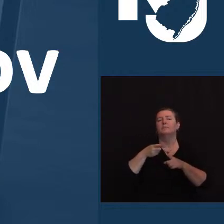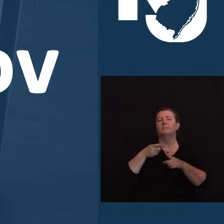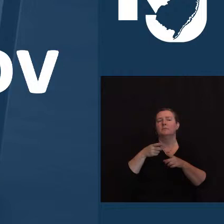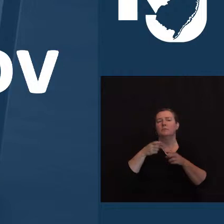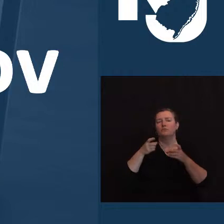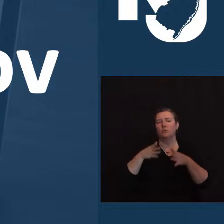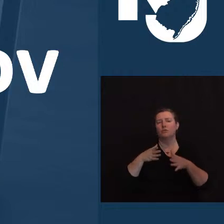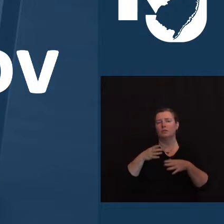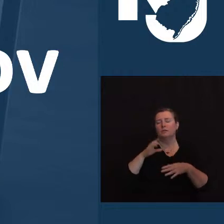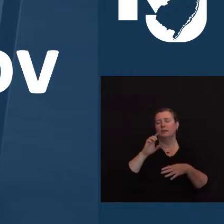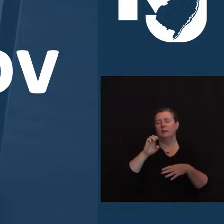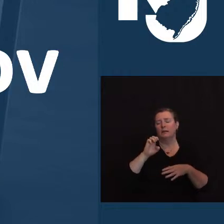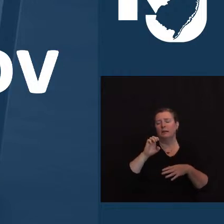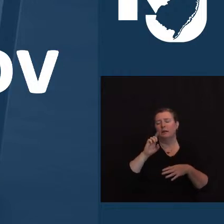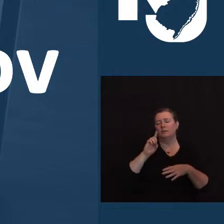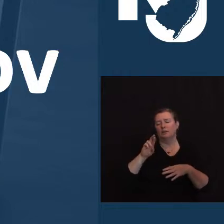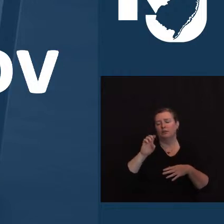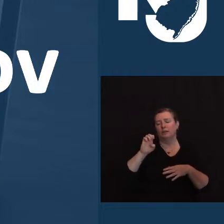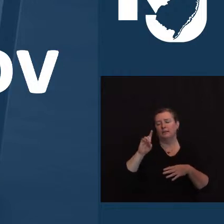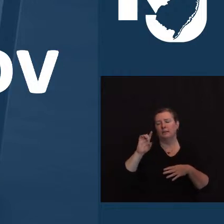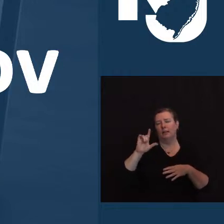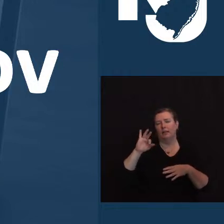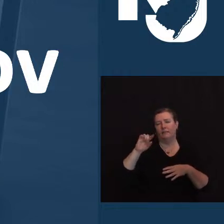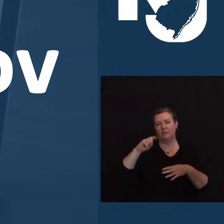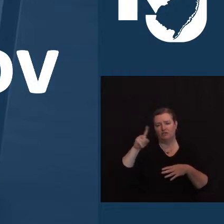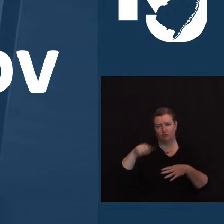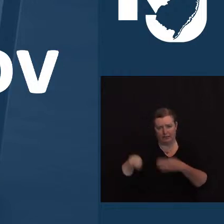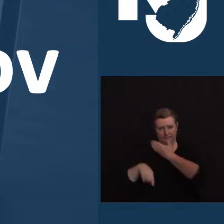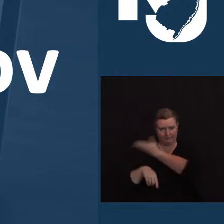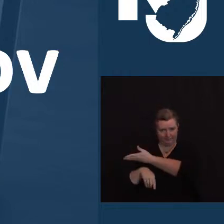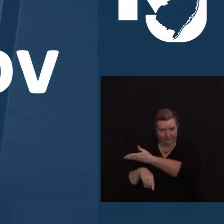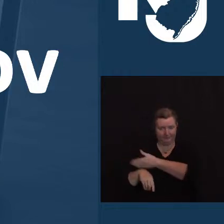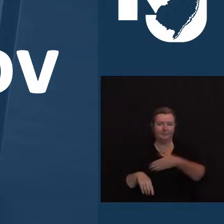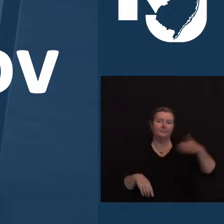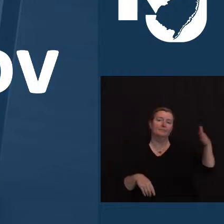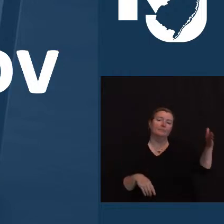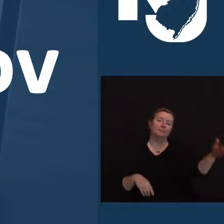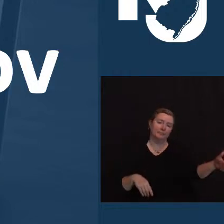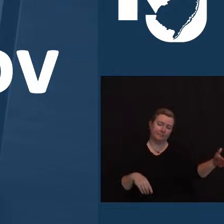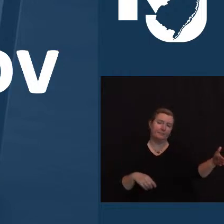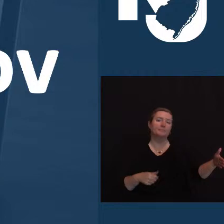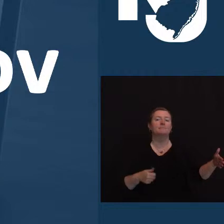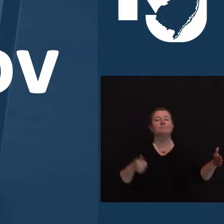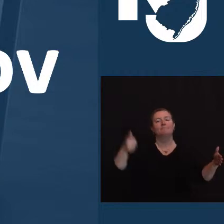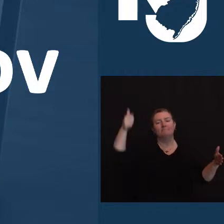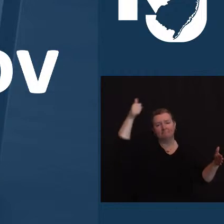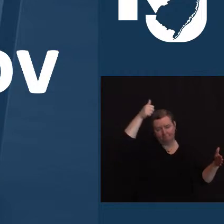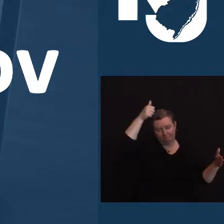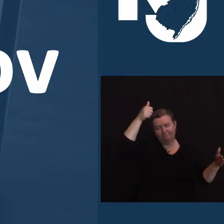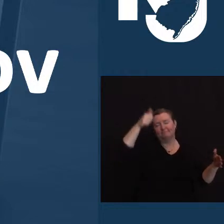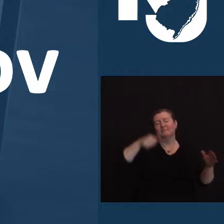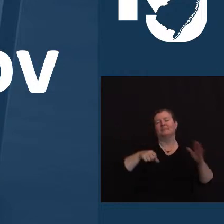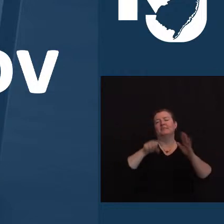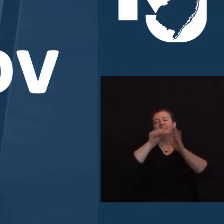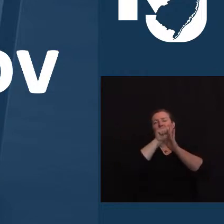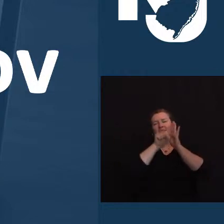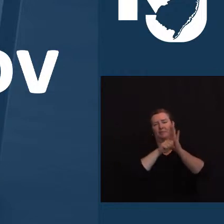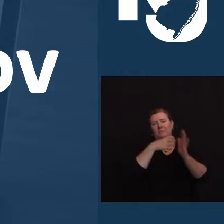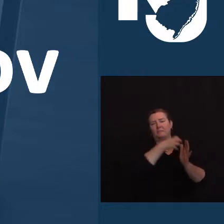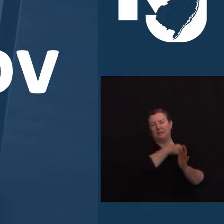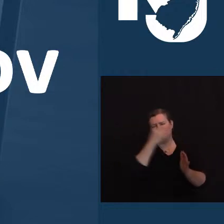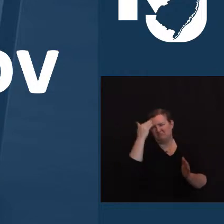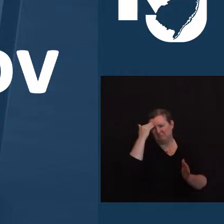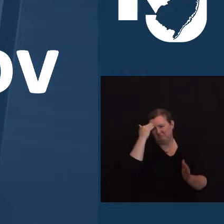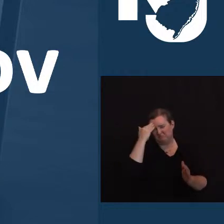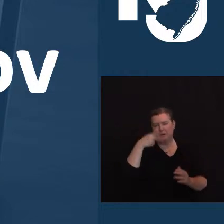to have you both. To my left, another guy who needs no introduction, Superintendent of the State Police, Colonel Pat Callahan. Paramel Garg, Chief Counsel, is